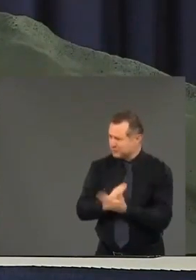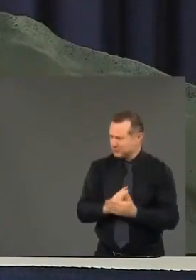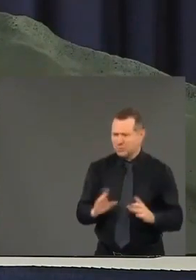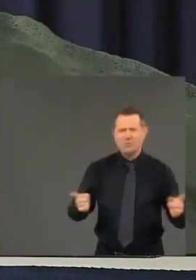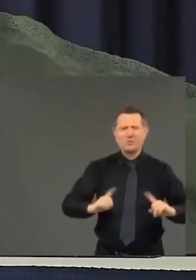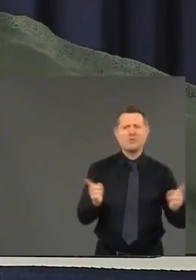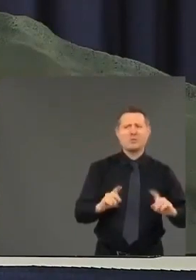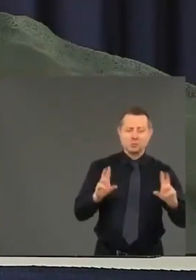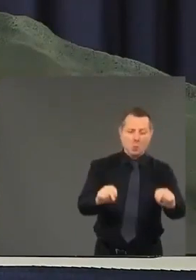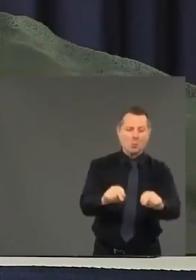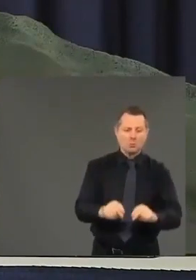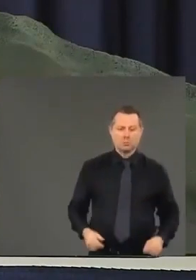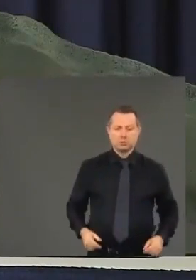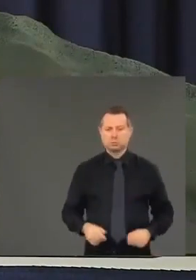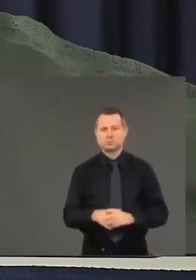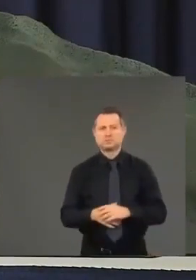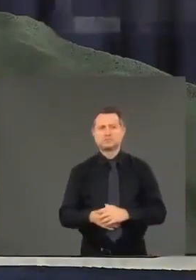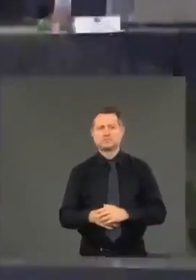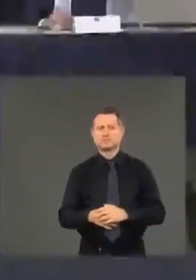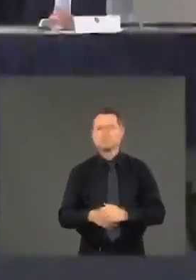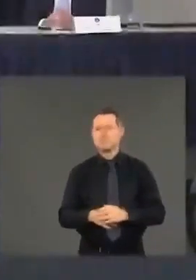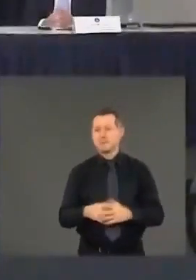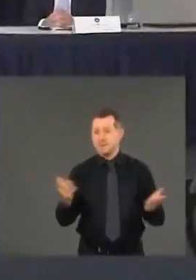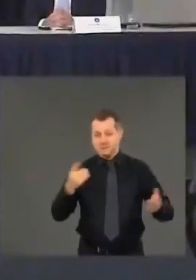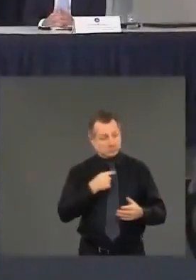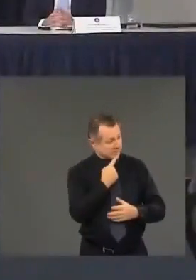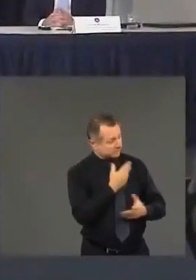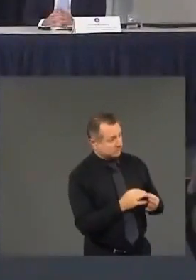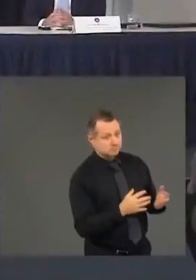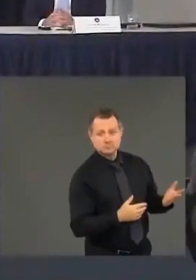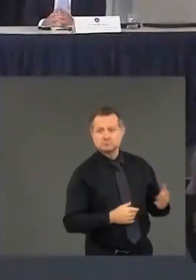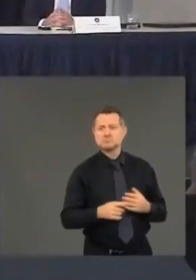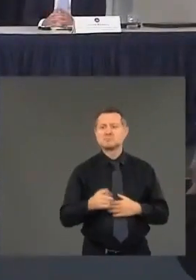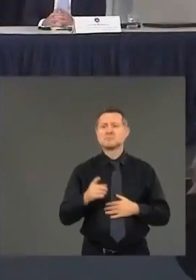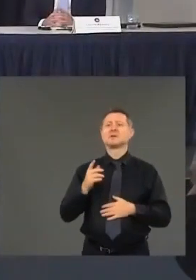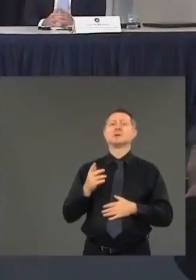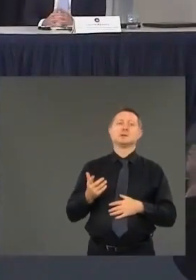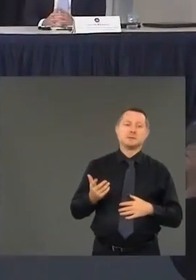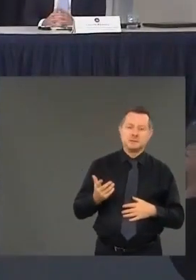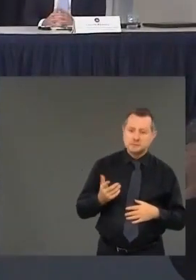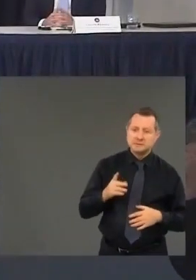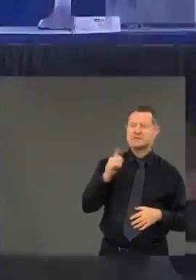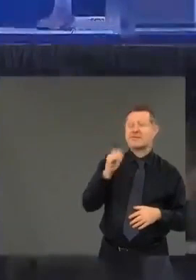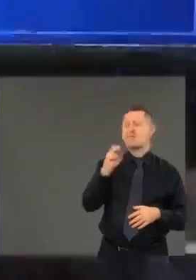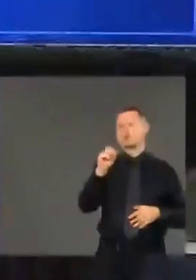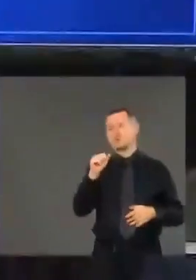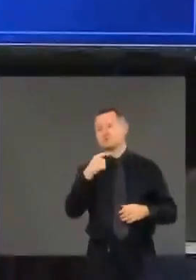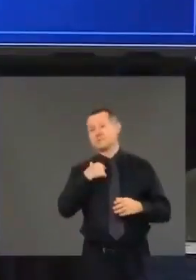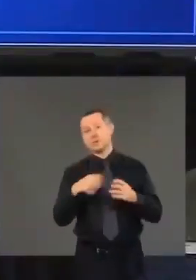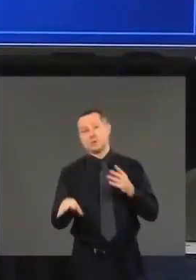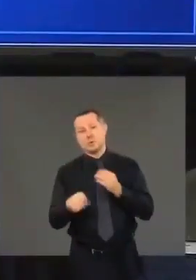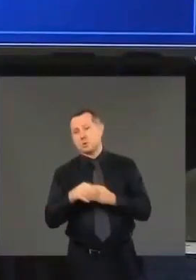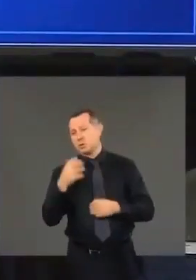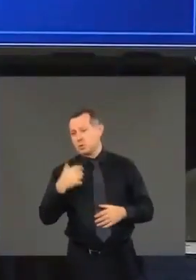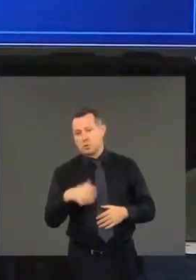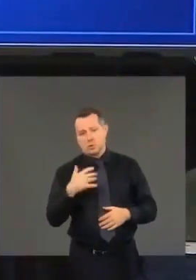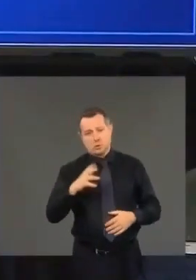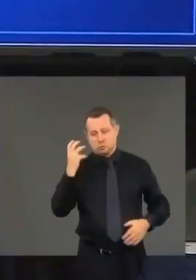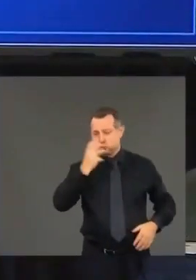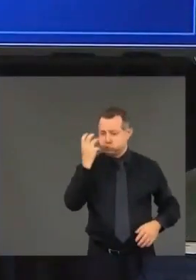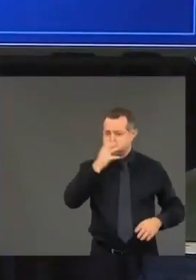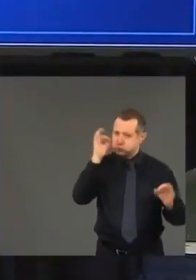No. You had a point? I was just going to say, gratuitously, I think it's so incredibly ignorant, and the idea that these good government